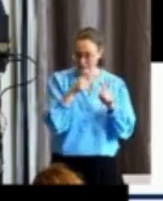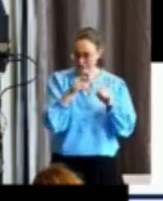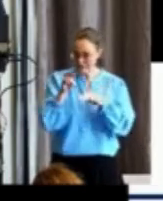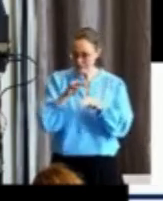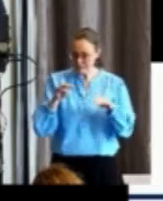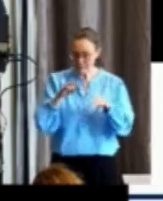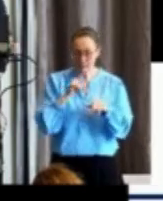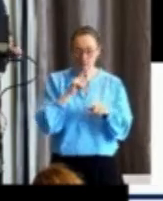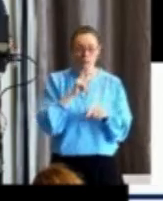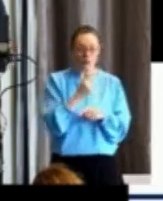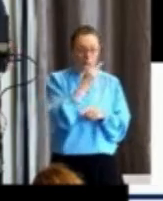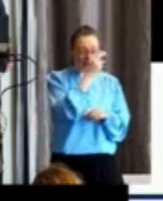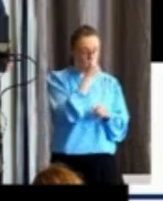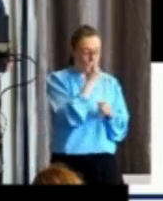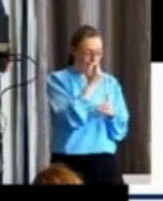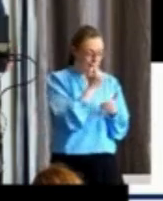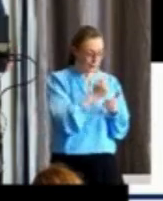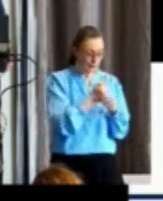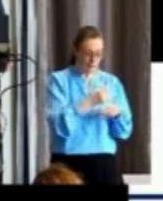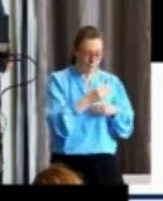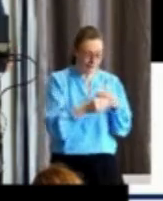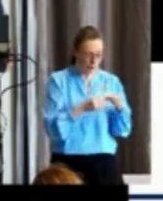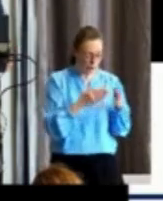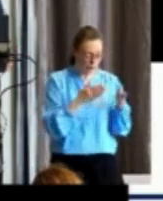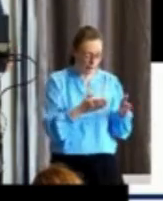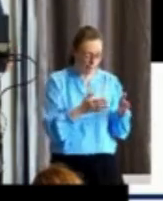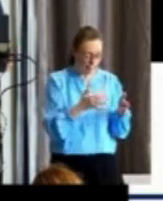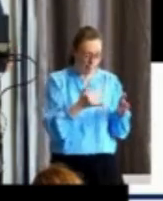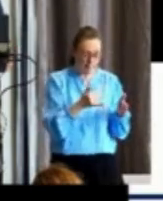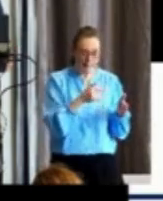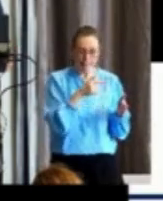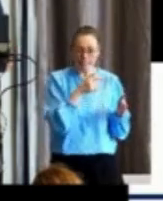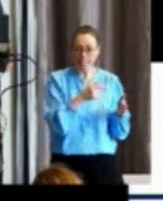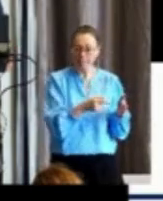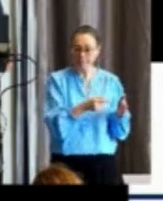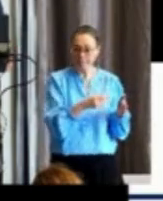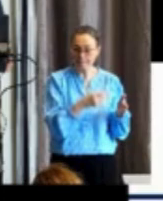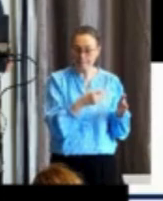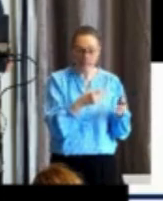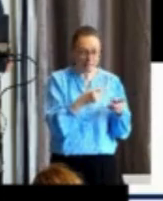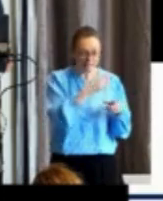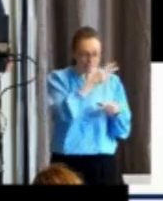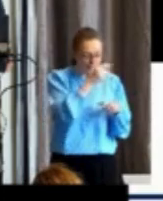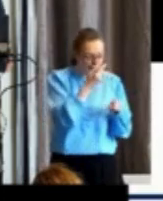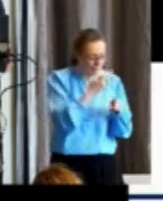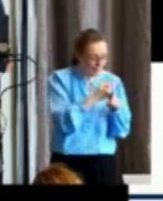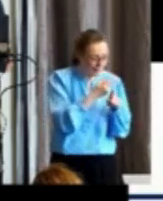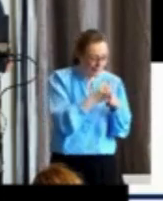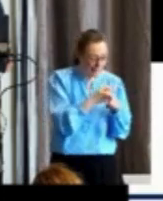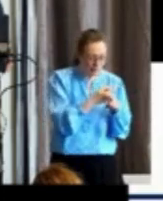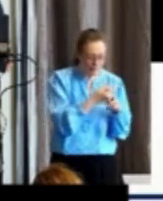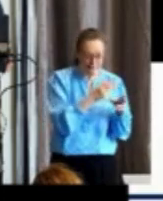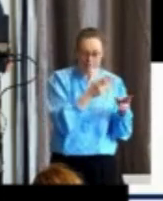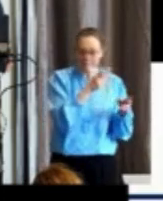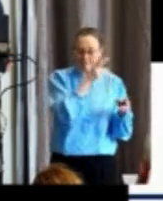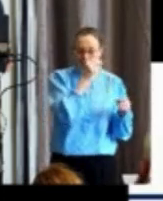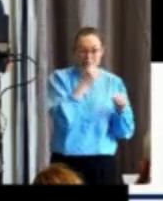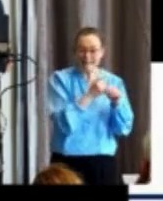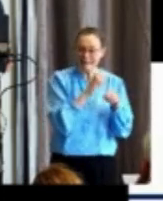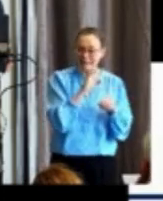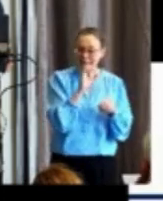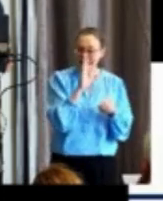individuals. So a study procedure might immediately sample gut microbiome within, say, for example, a clinic,